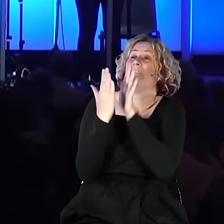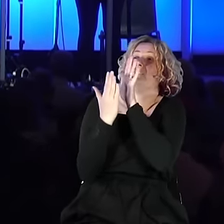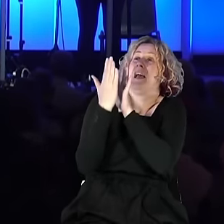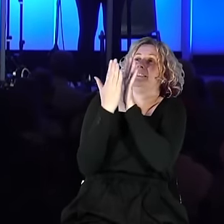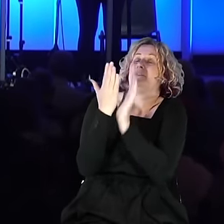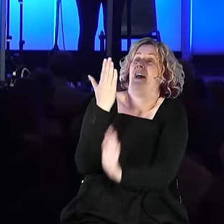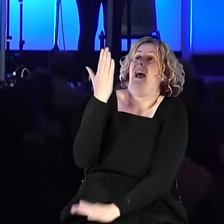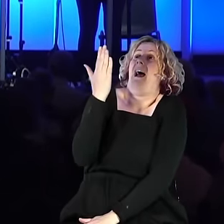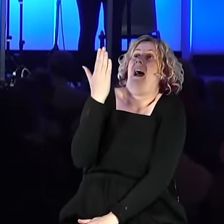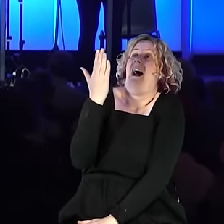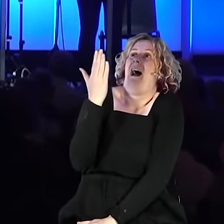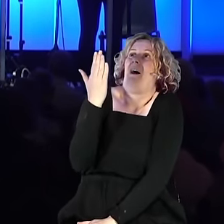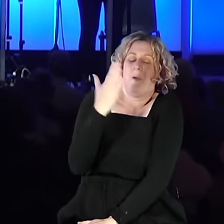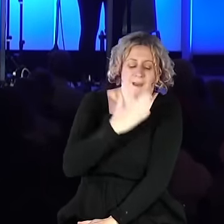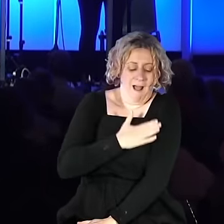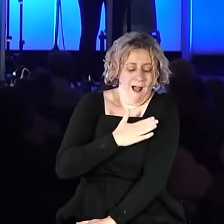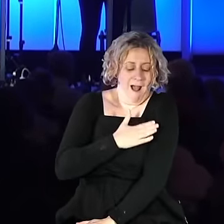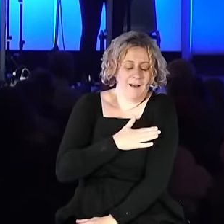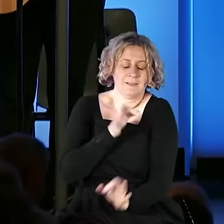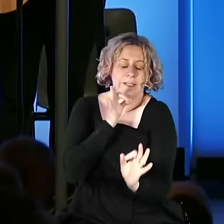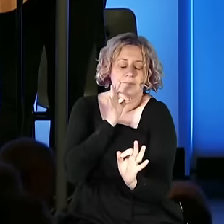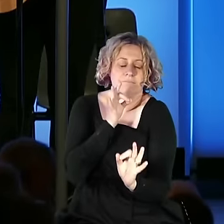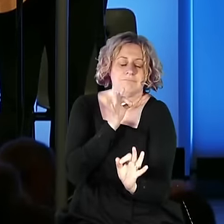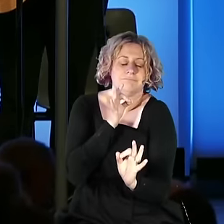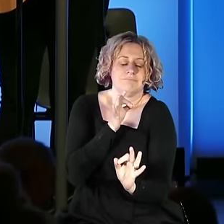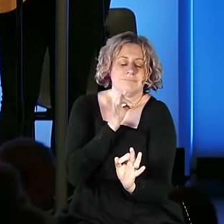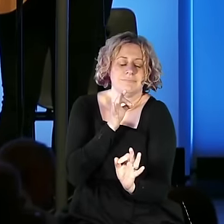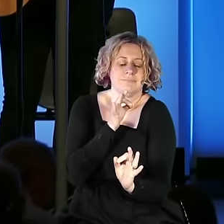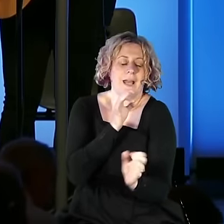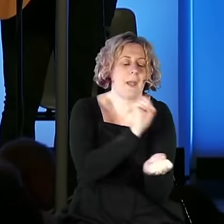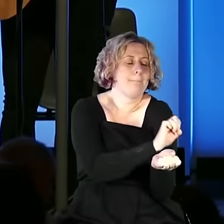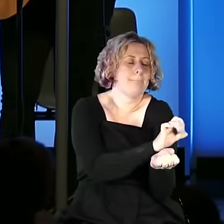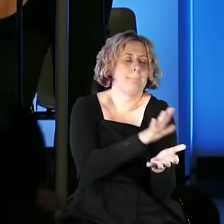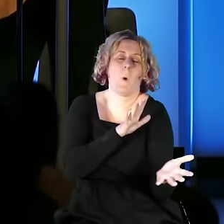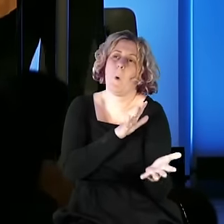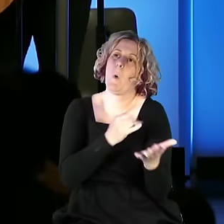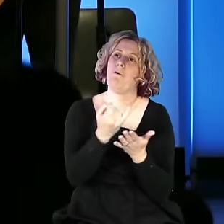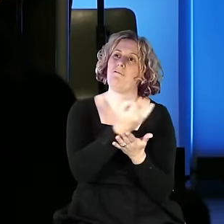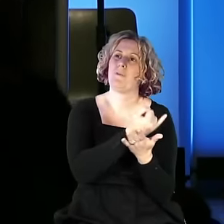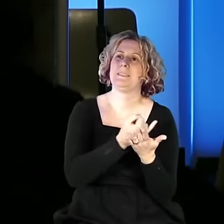from our sin. Let's stand and sing together.